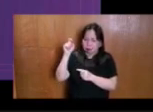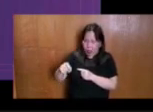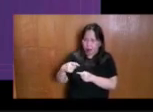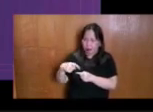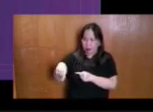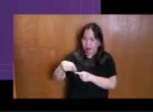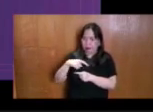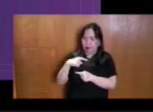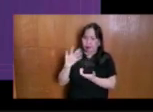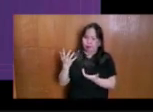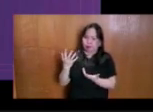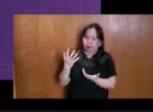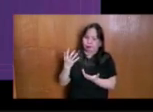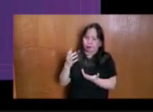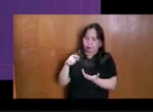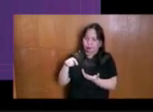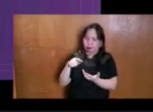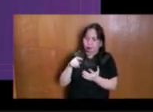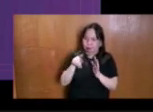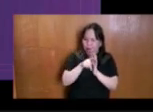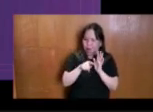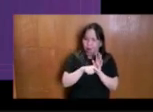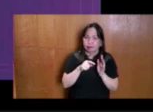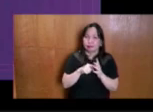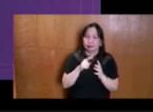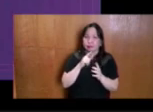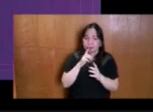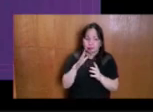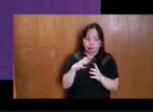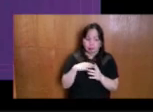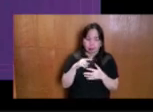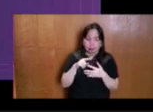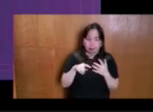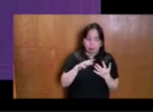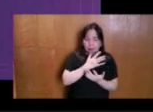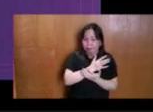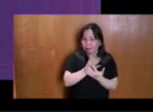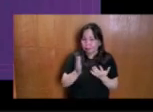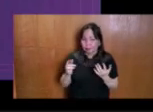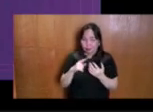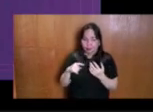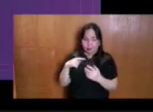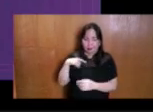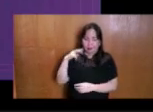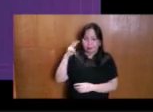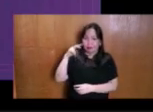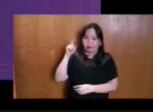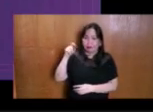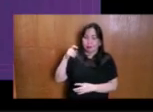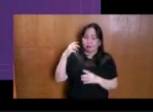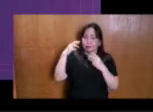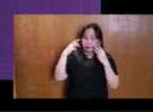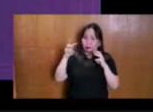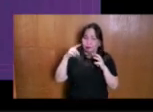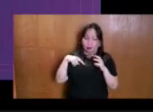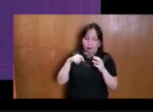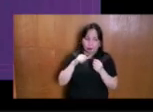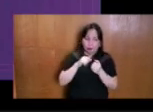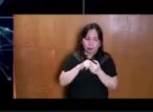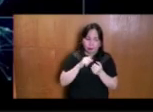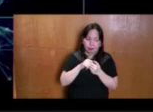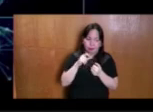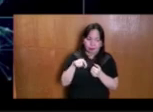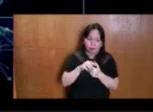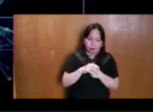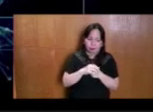a distinct principle. So I promise to just gloss over this because there's a video that's supposed to accompany